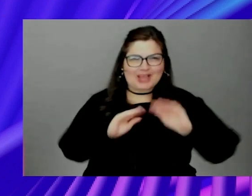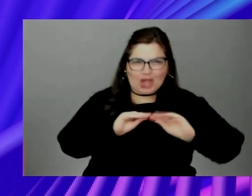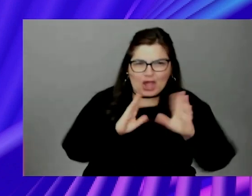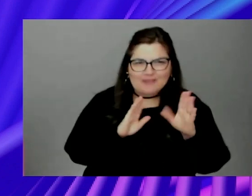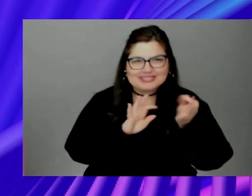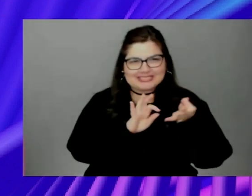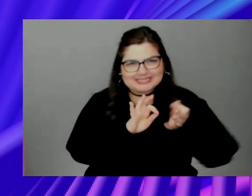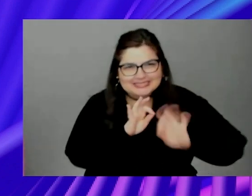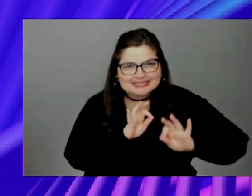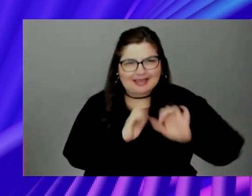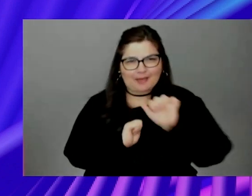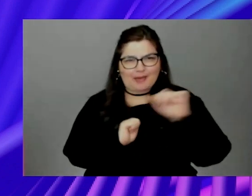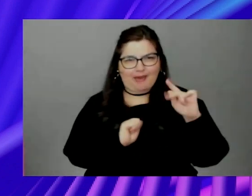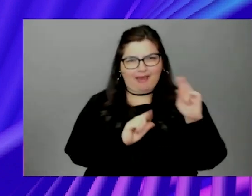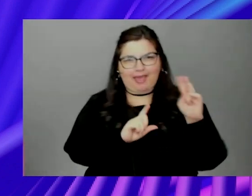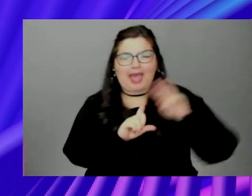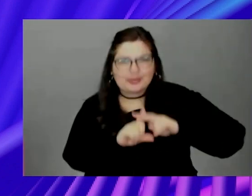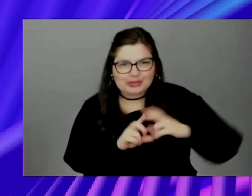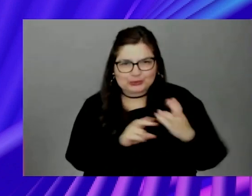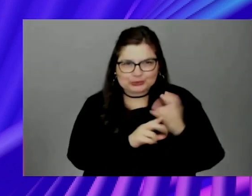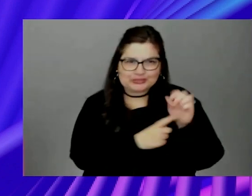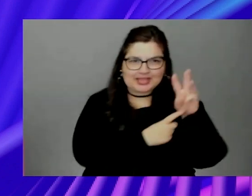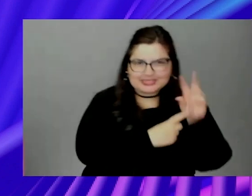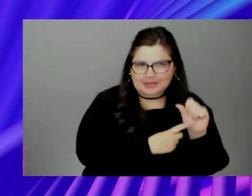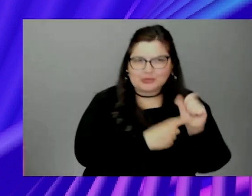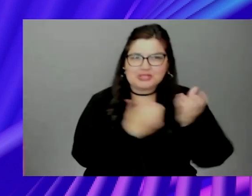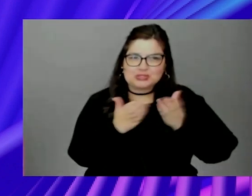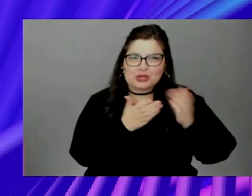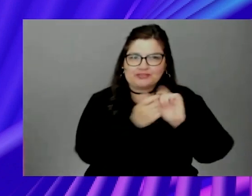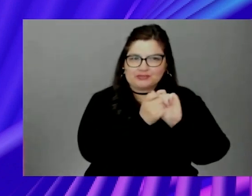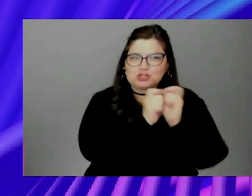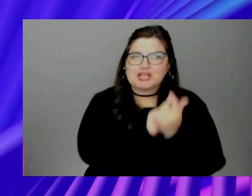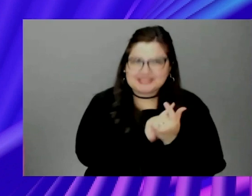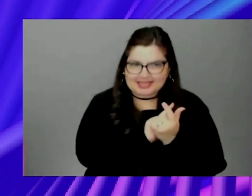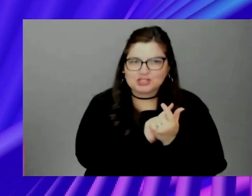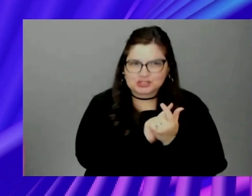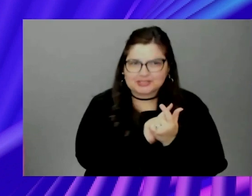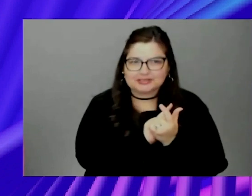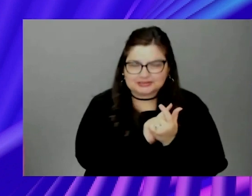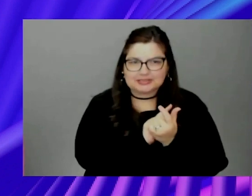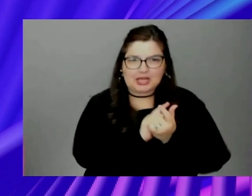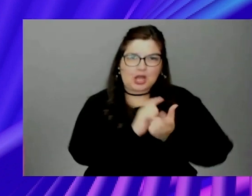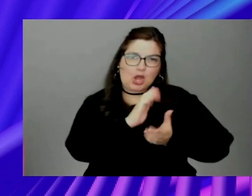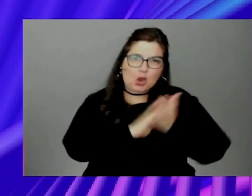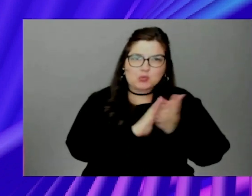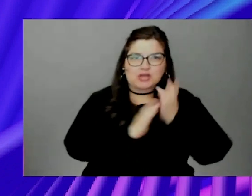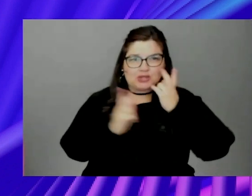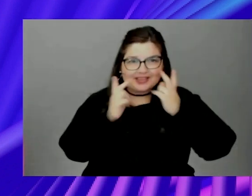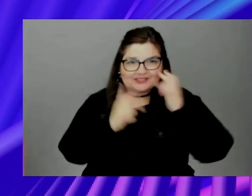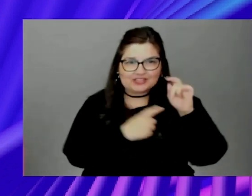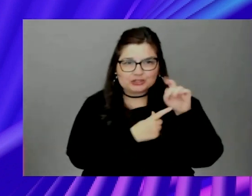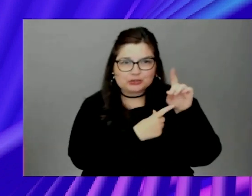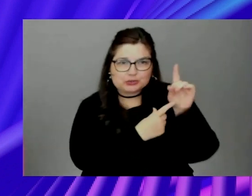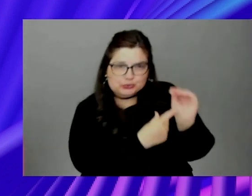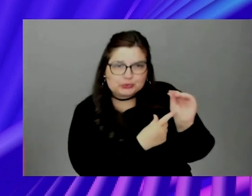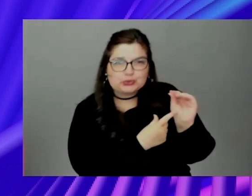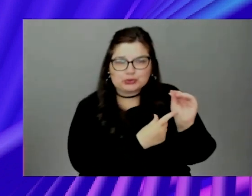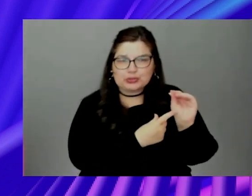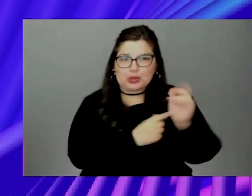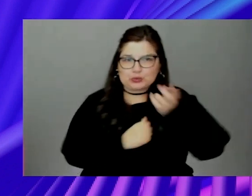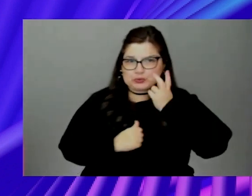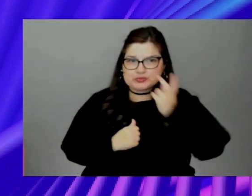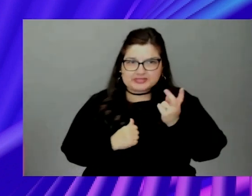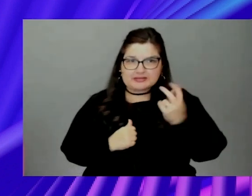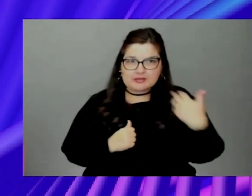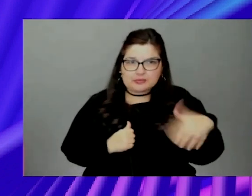It's using our AWS service to do translation. This is running it right now in Visual Studio. As you saw, I stopped at a breakpoint. But